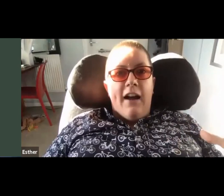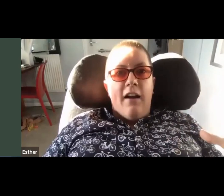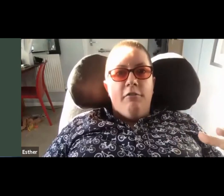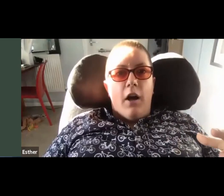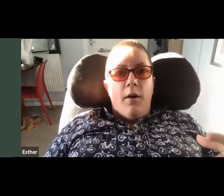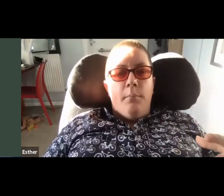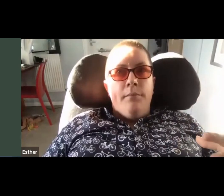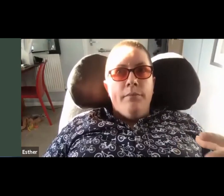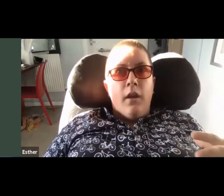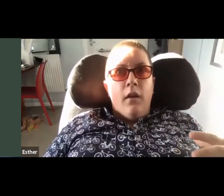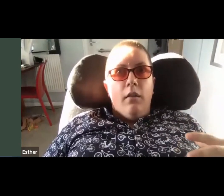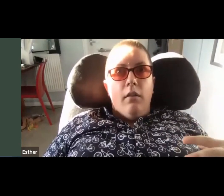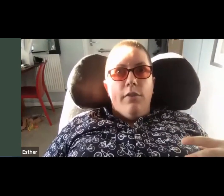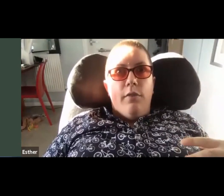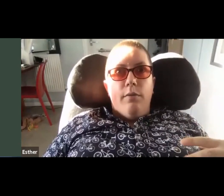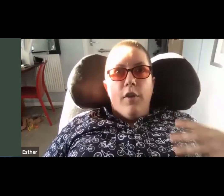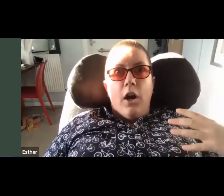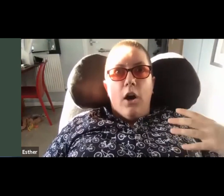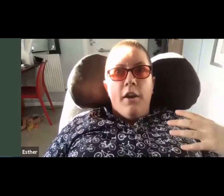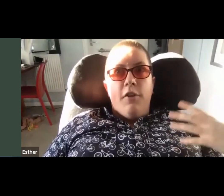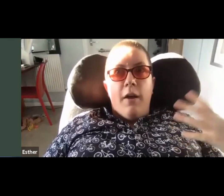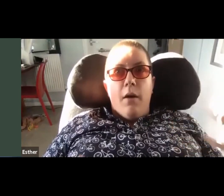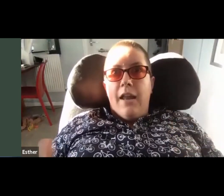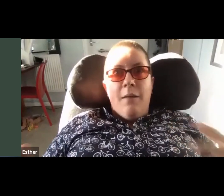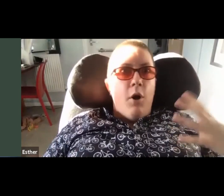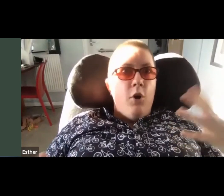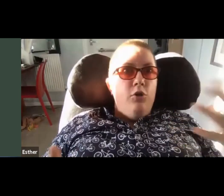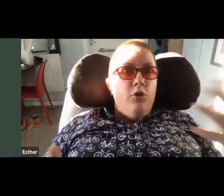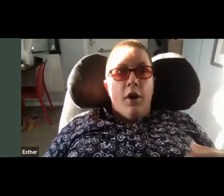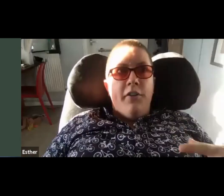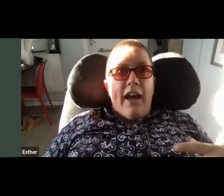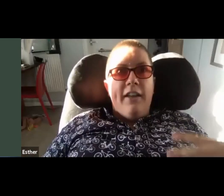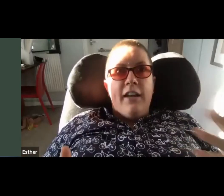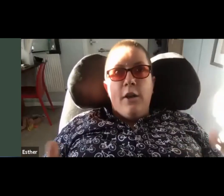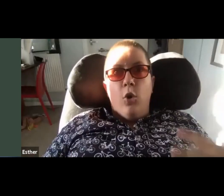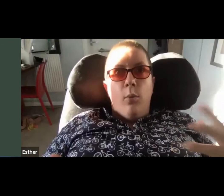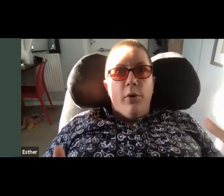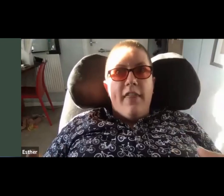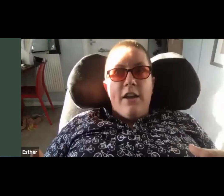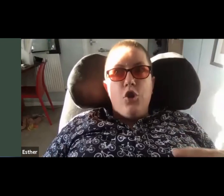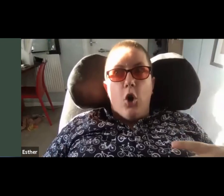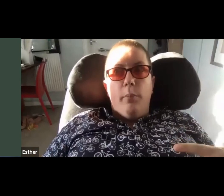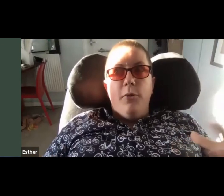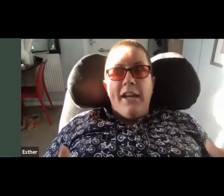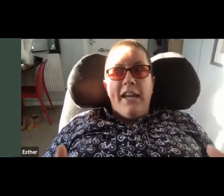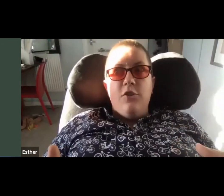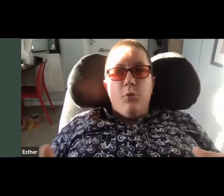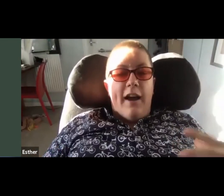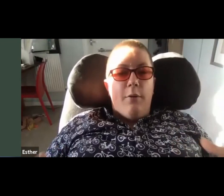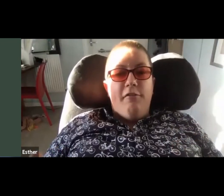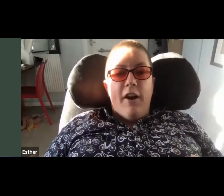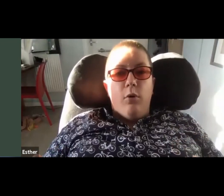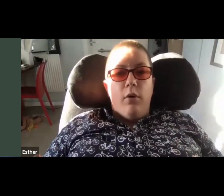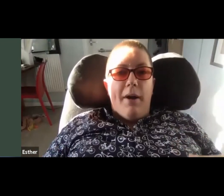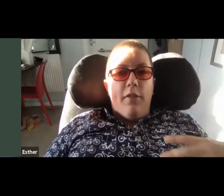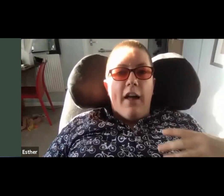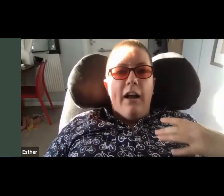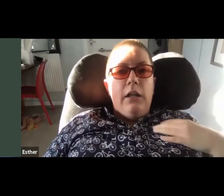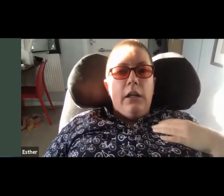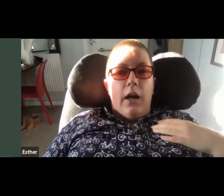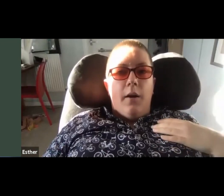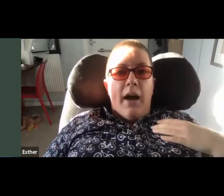really have the kind of emotional understanding, and nor was it their job to engage with how I felt